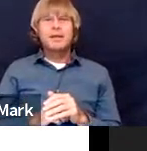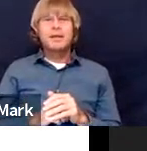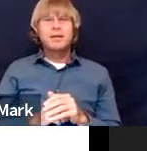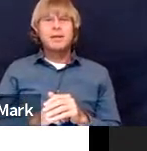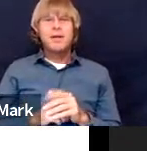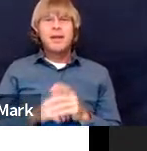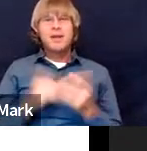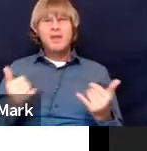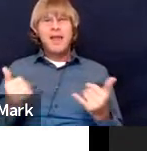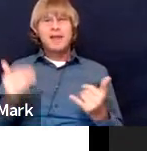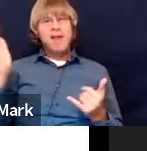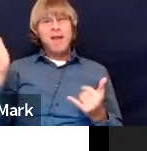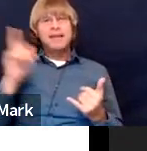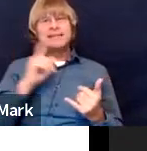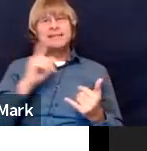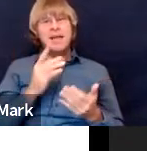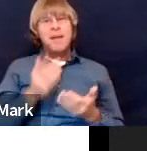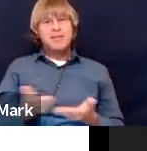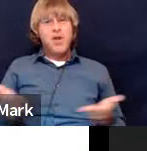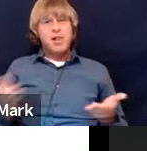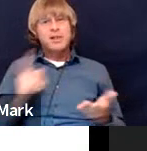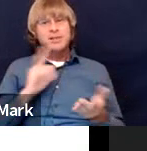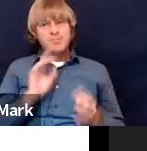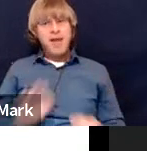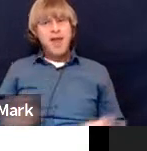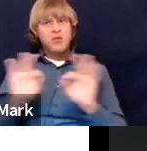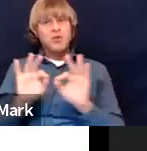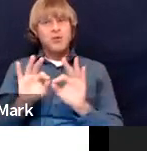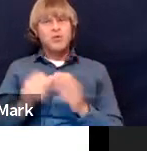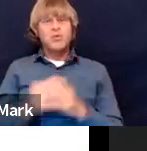The name of today's talk is Materials Matter.